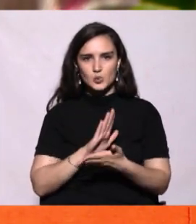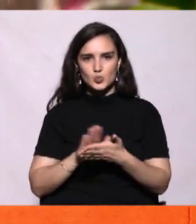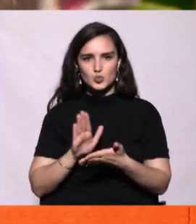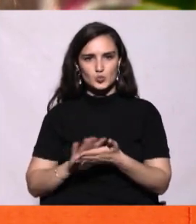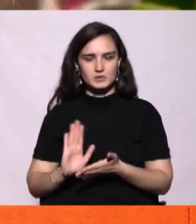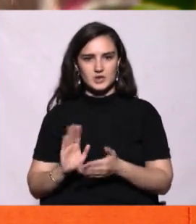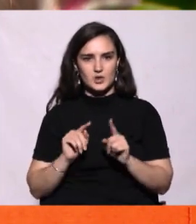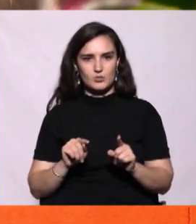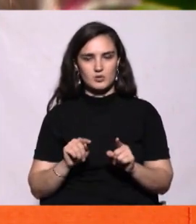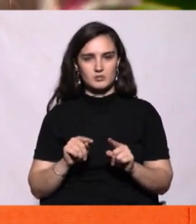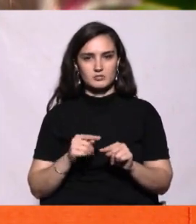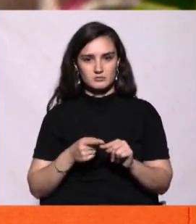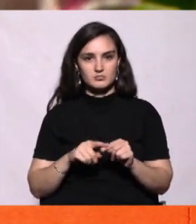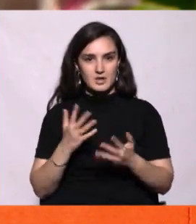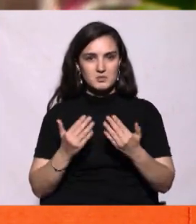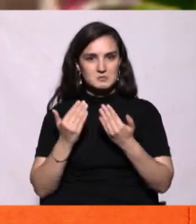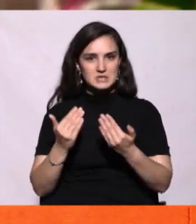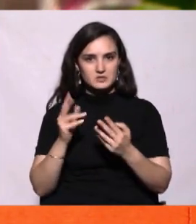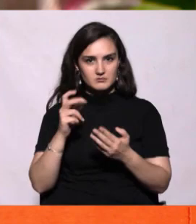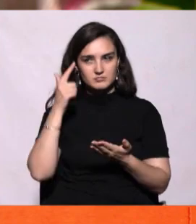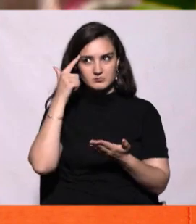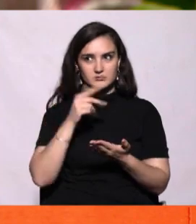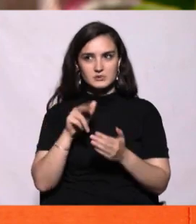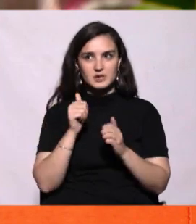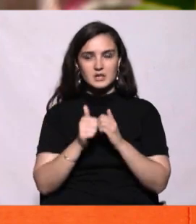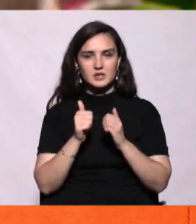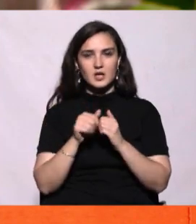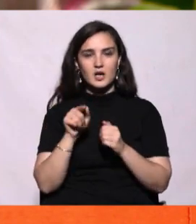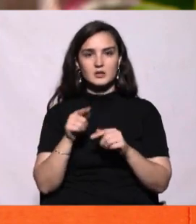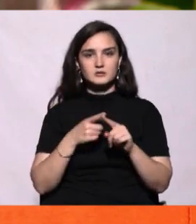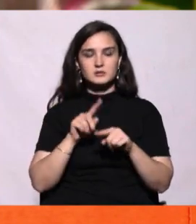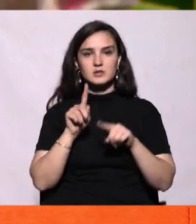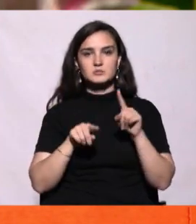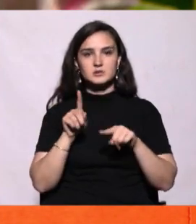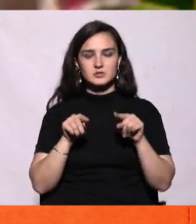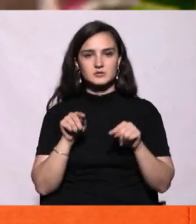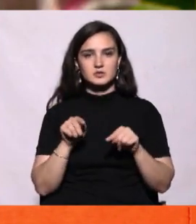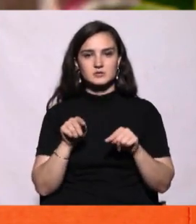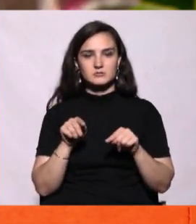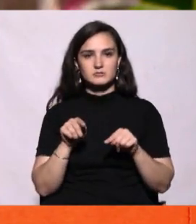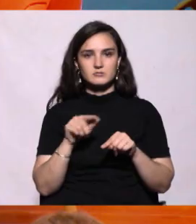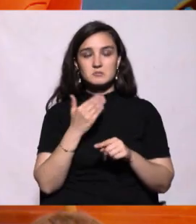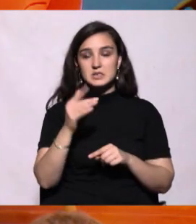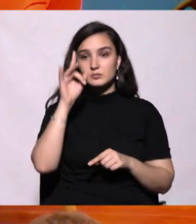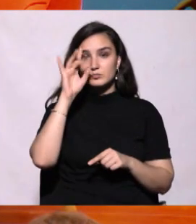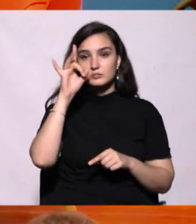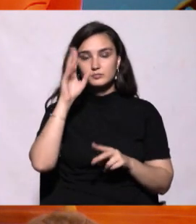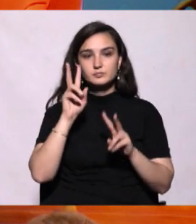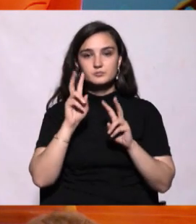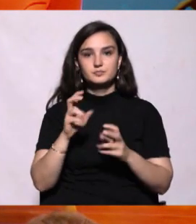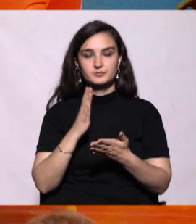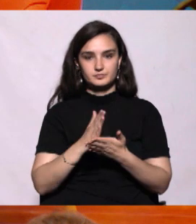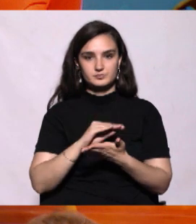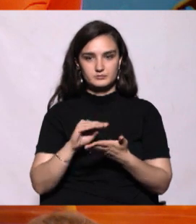think typical for the geniuses, right? He is also sometimes antisocial. His favorite quotation